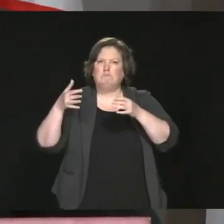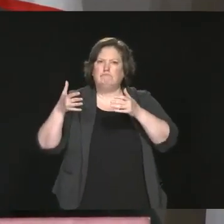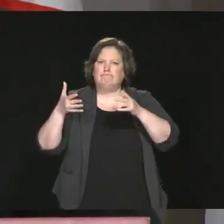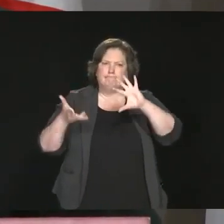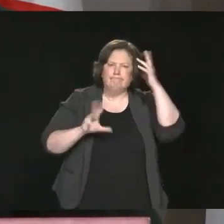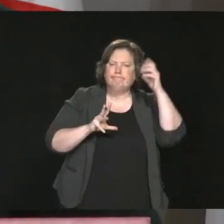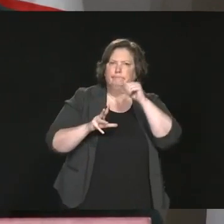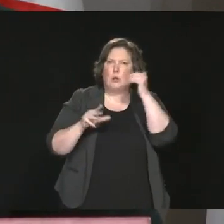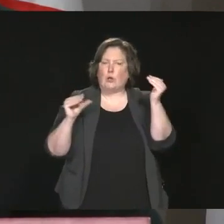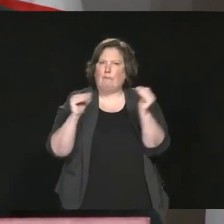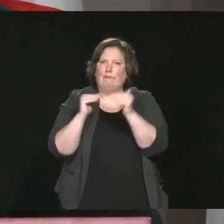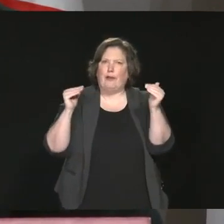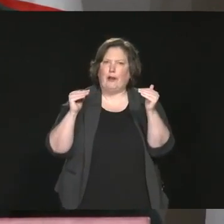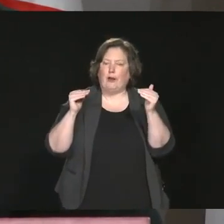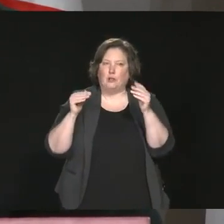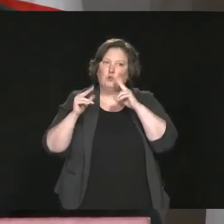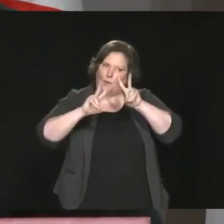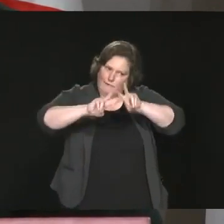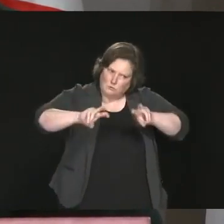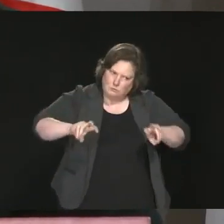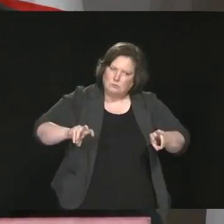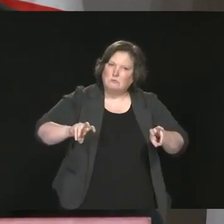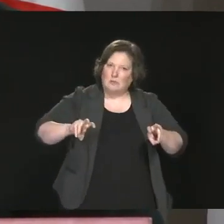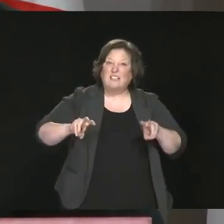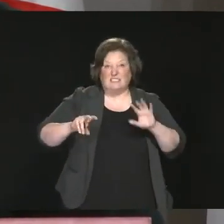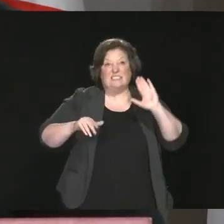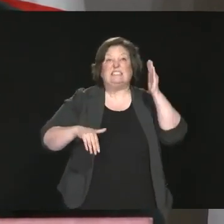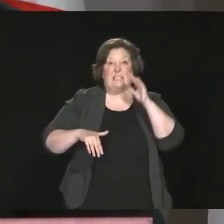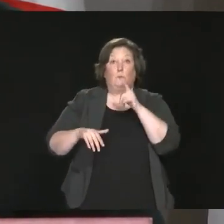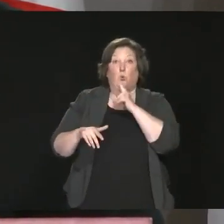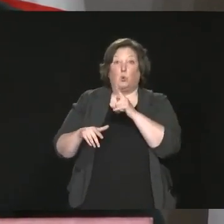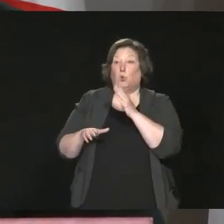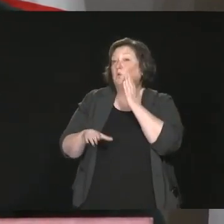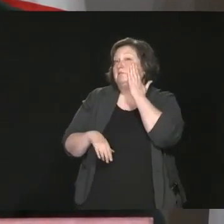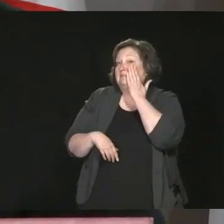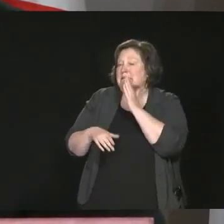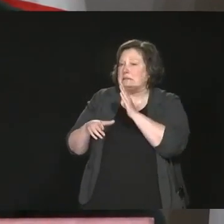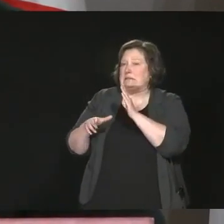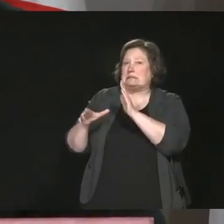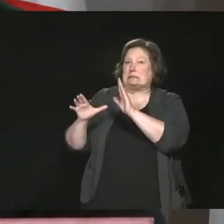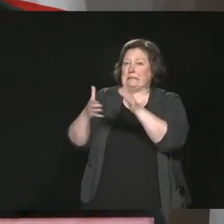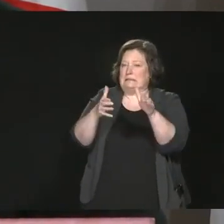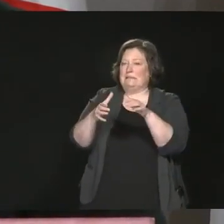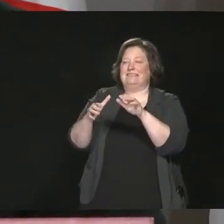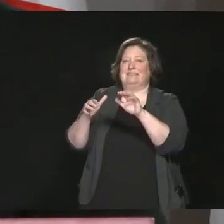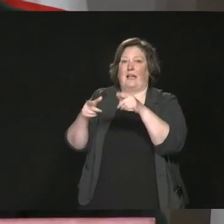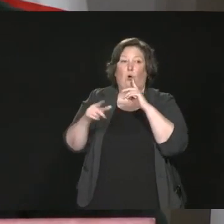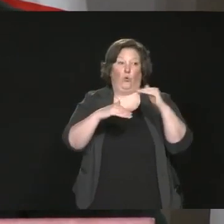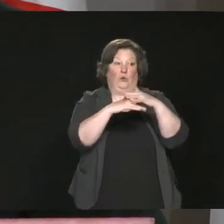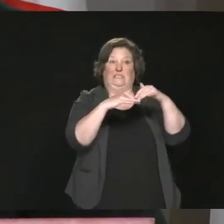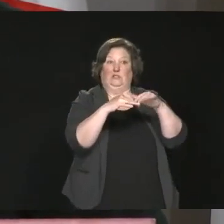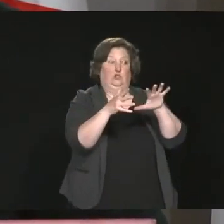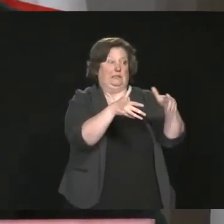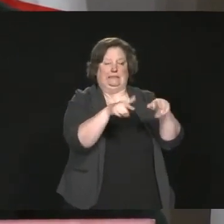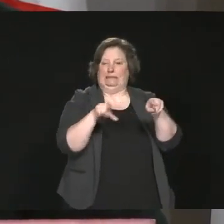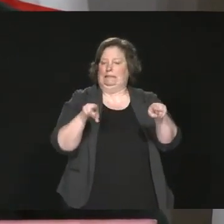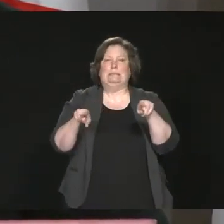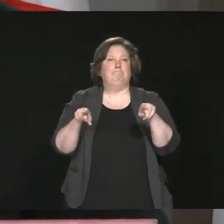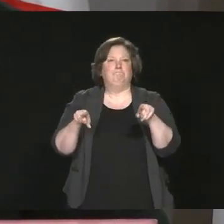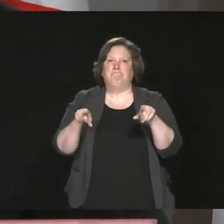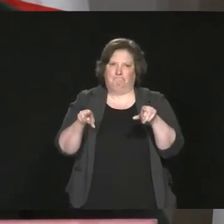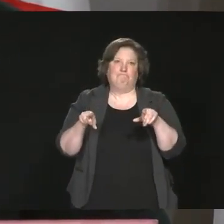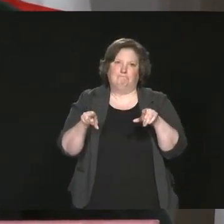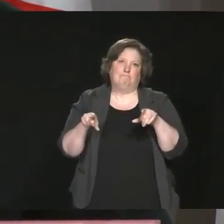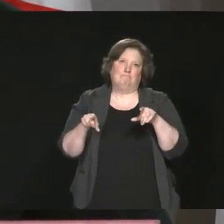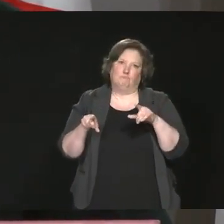racialized Canadians, Indigenous Canadians and racialized Canadians in all parts of this country, we need to do a better job of providing